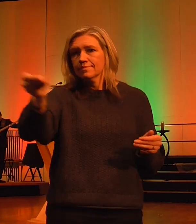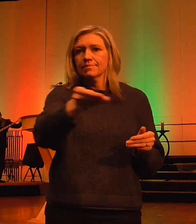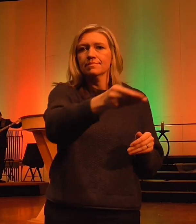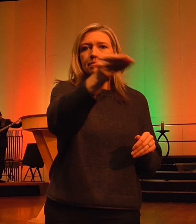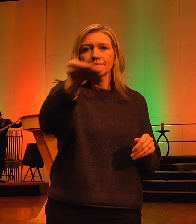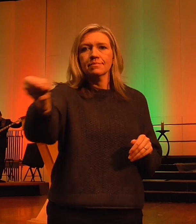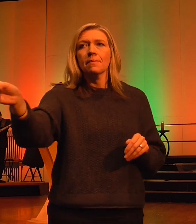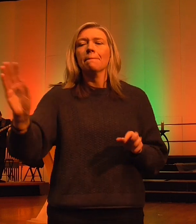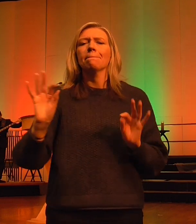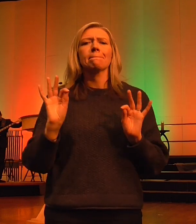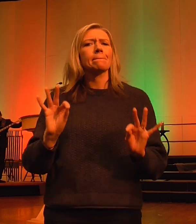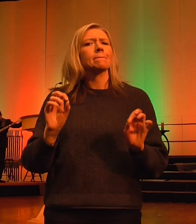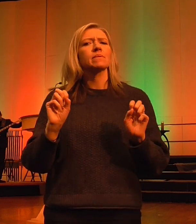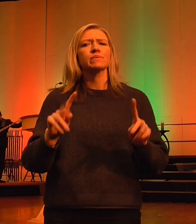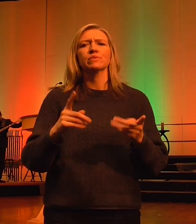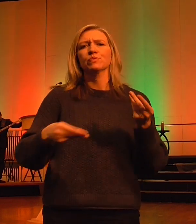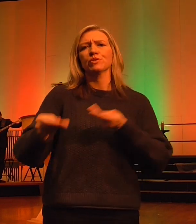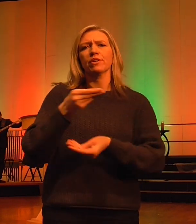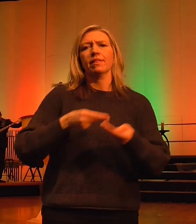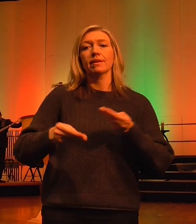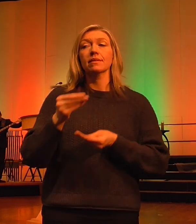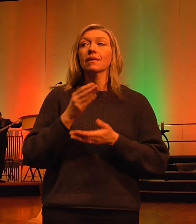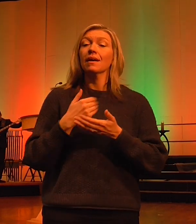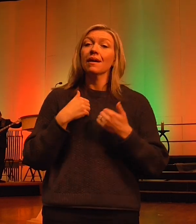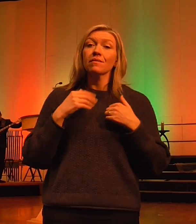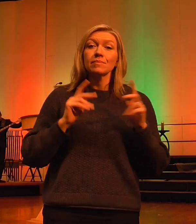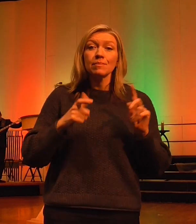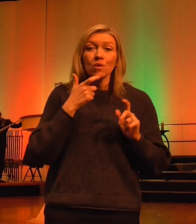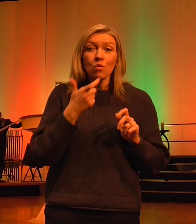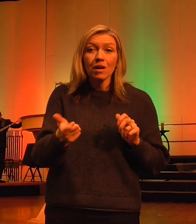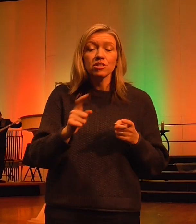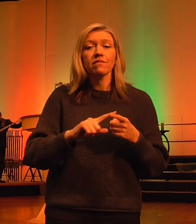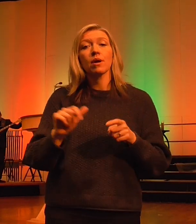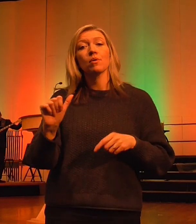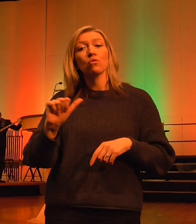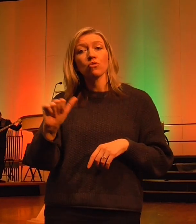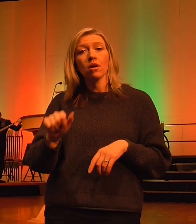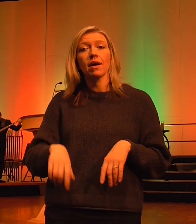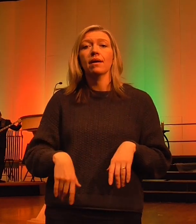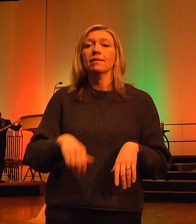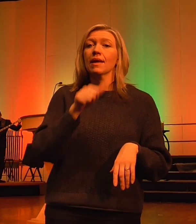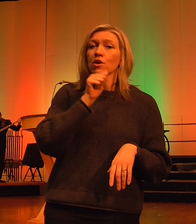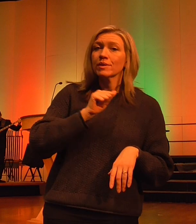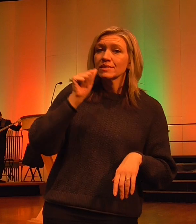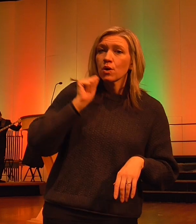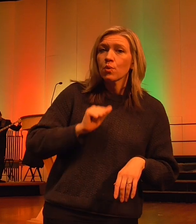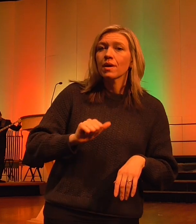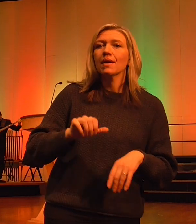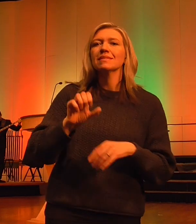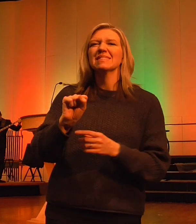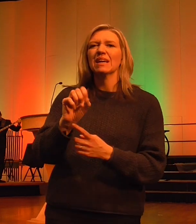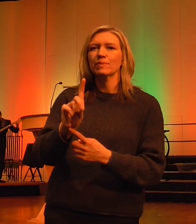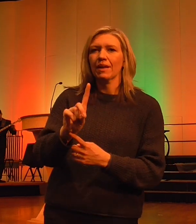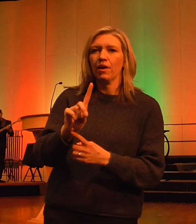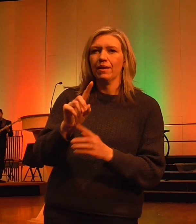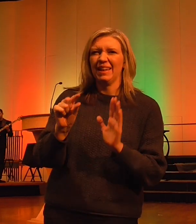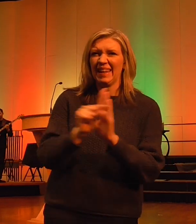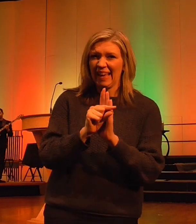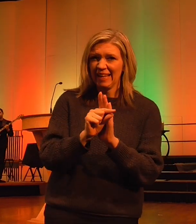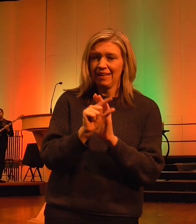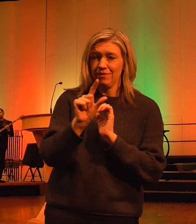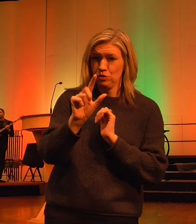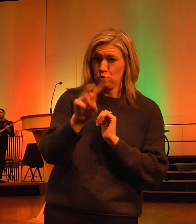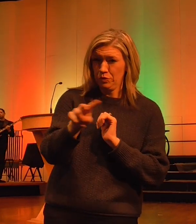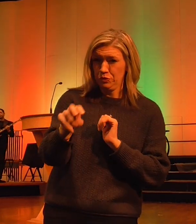great opportunity for us to circulate. We do have people watching from Aurora, Arizona, South Dakota, where it's minus 22. Whew.